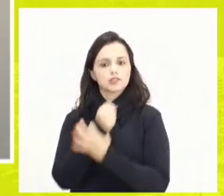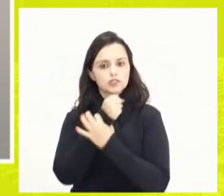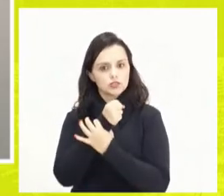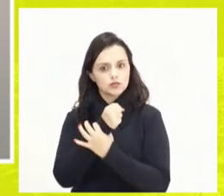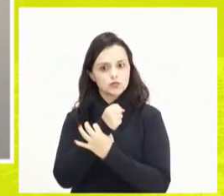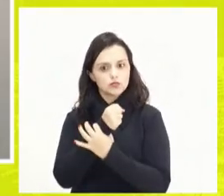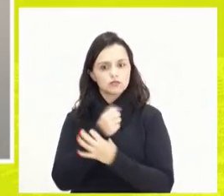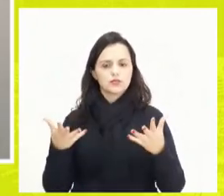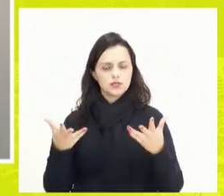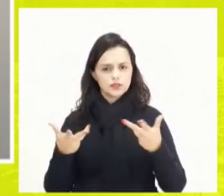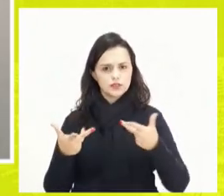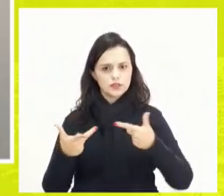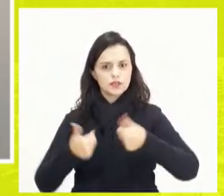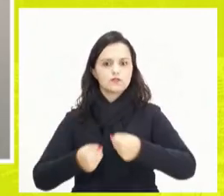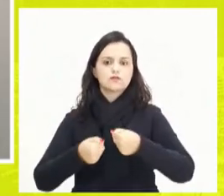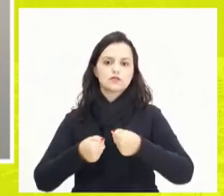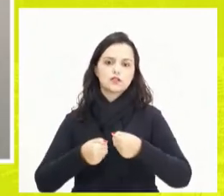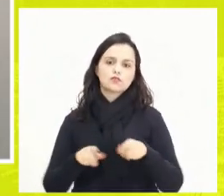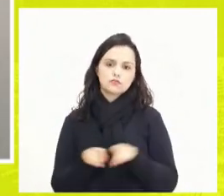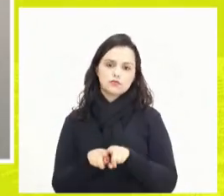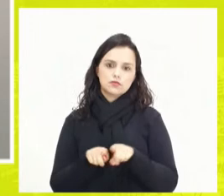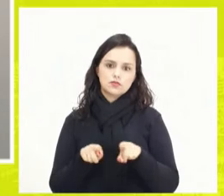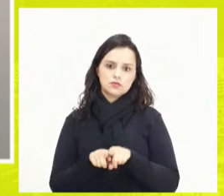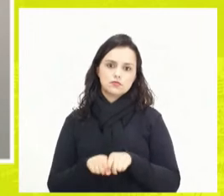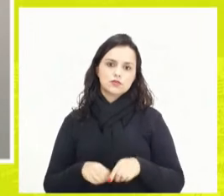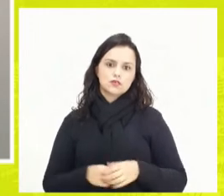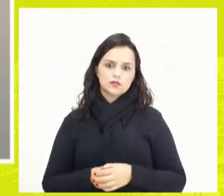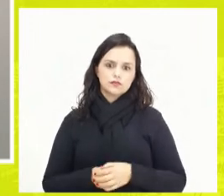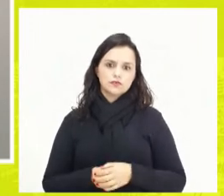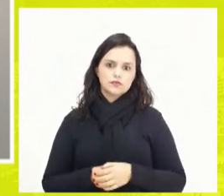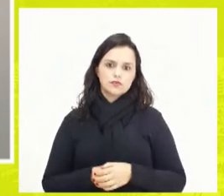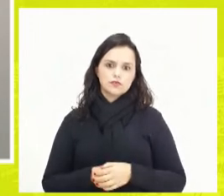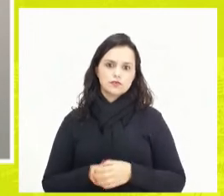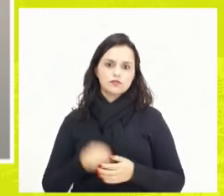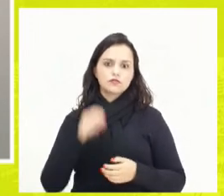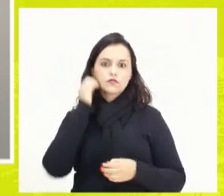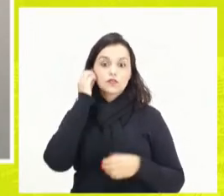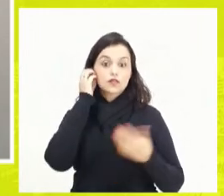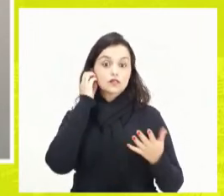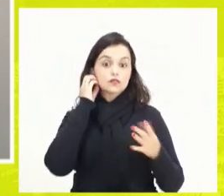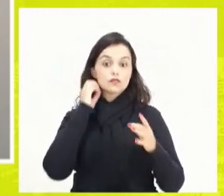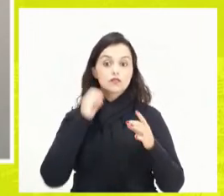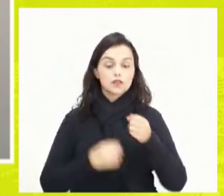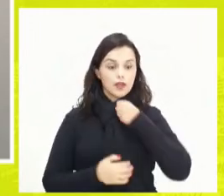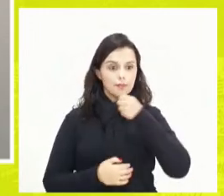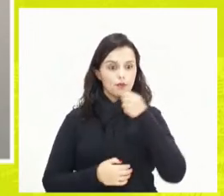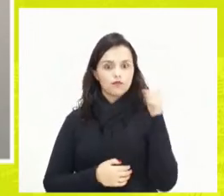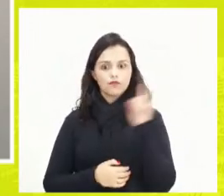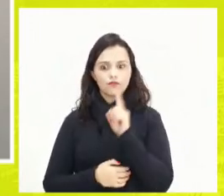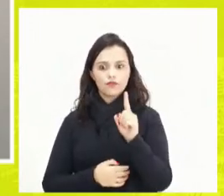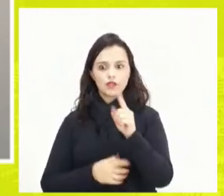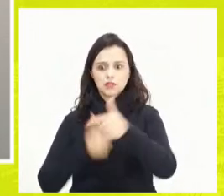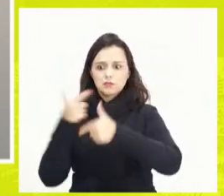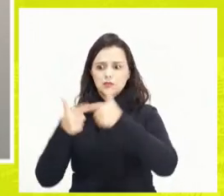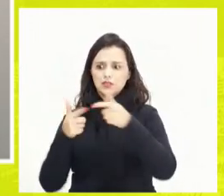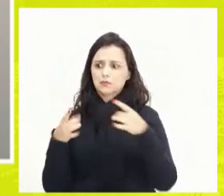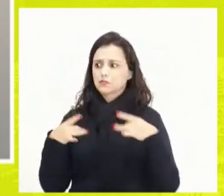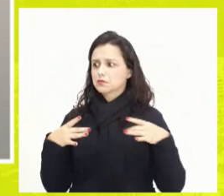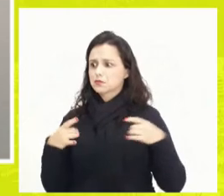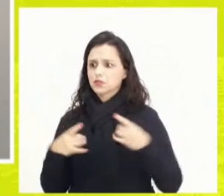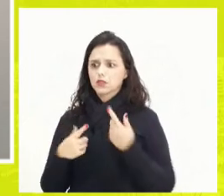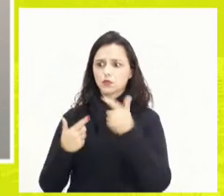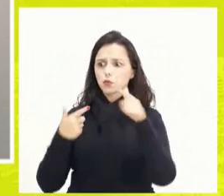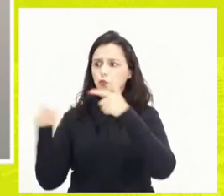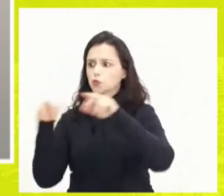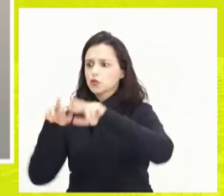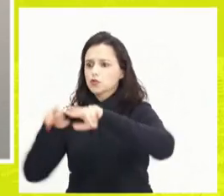and more efficient way doing their work which is to bring the news they cannot be afraid for their